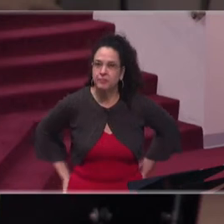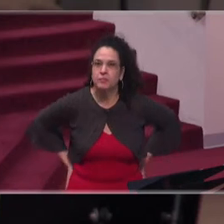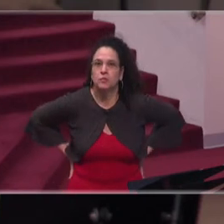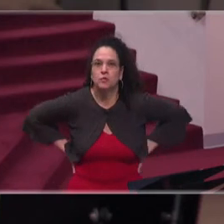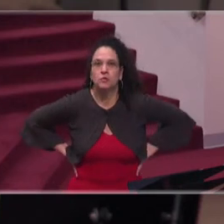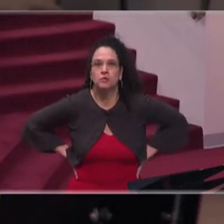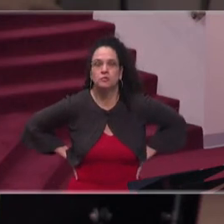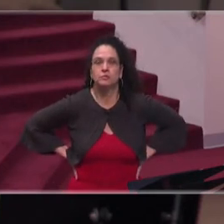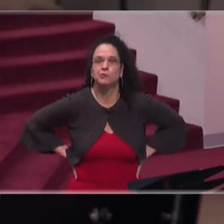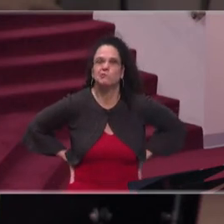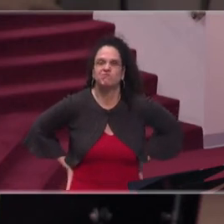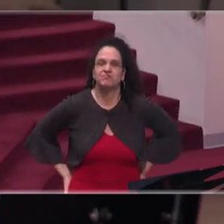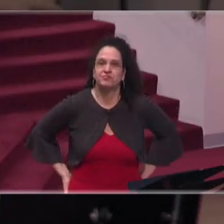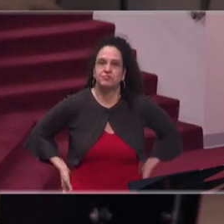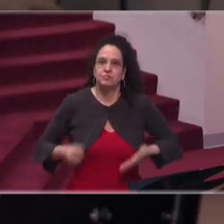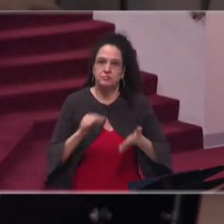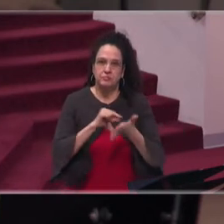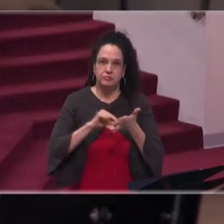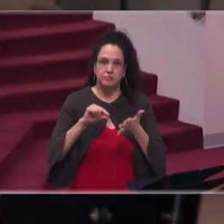43, verse